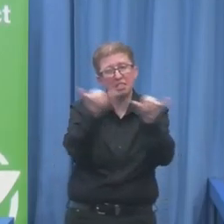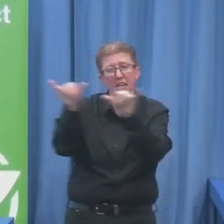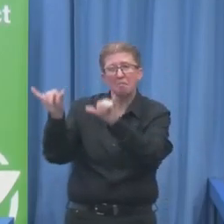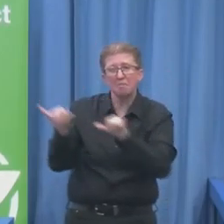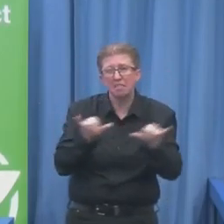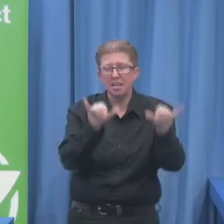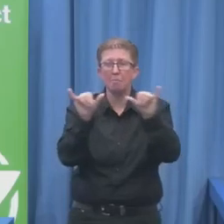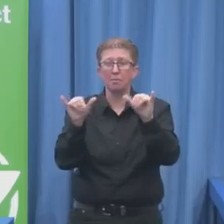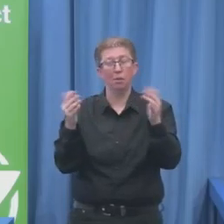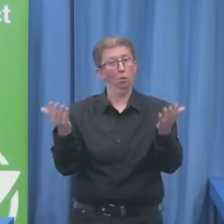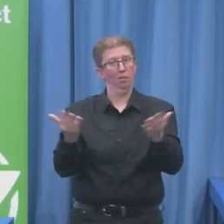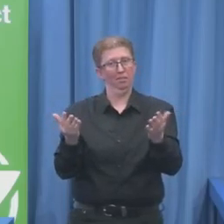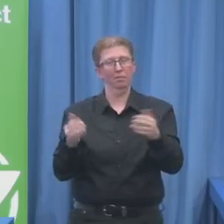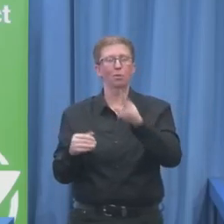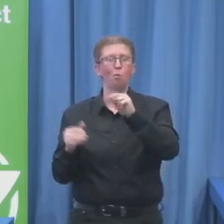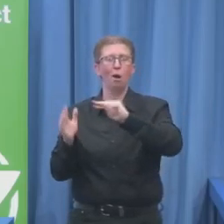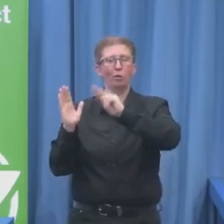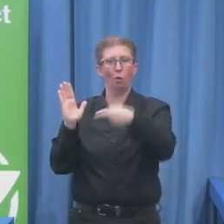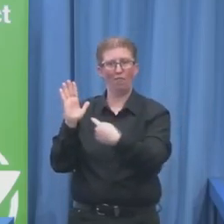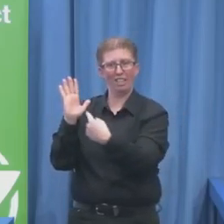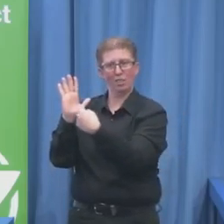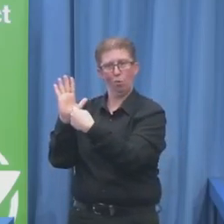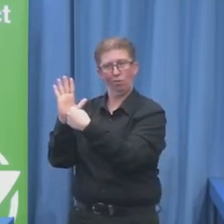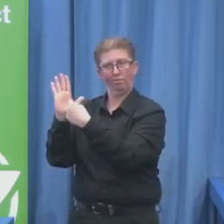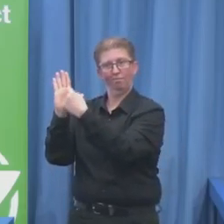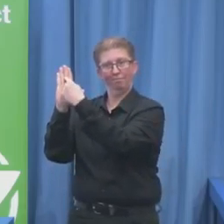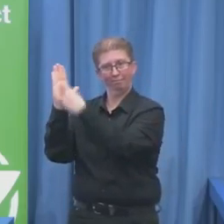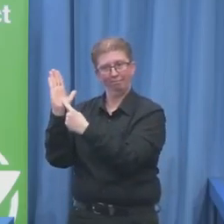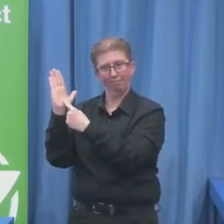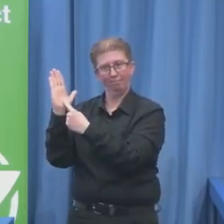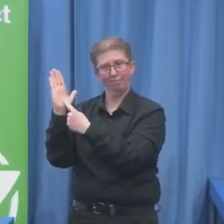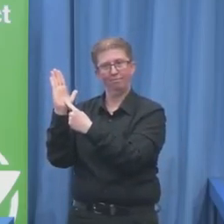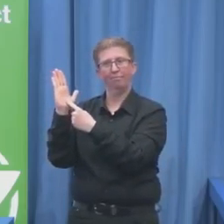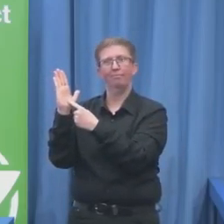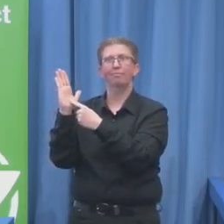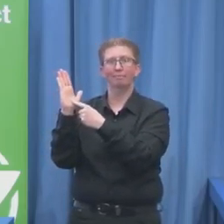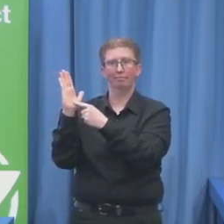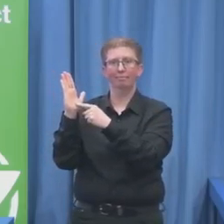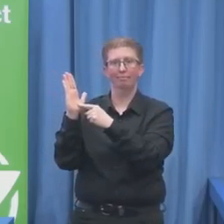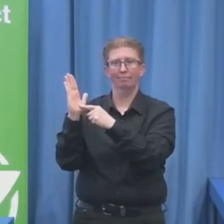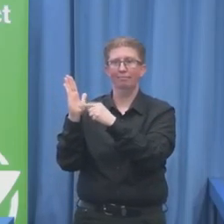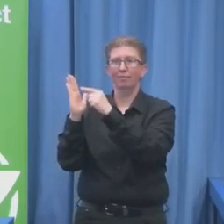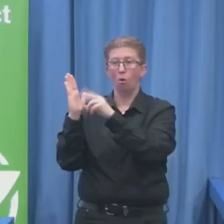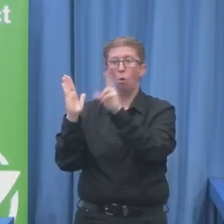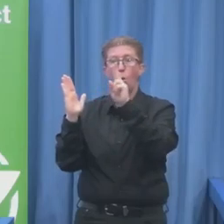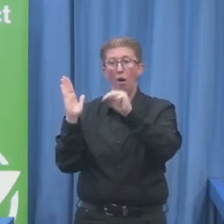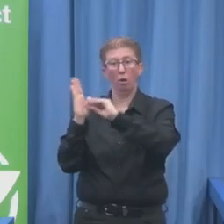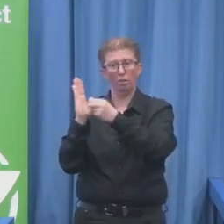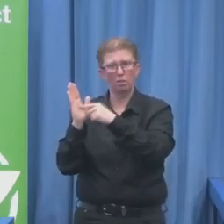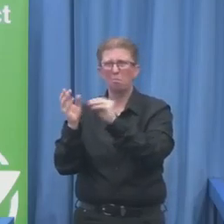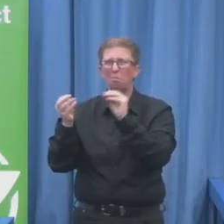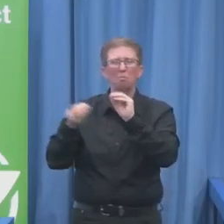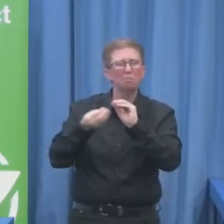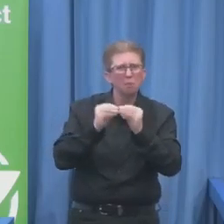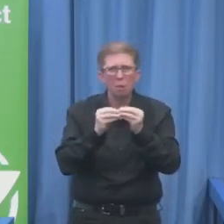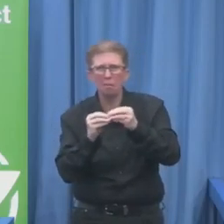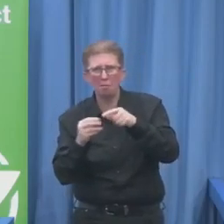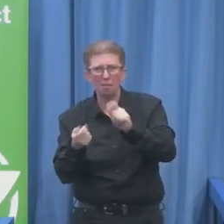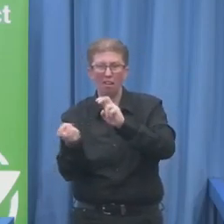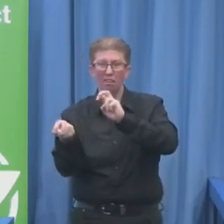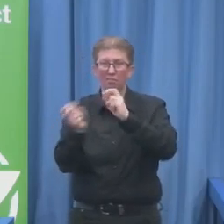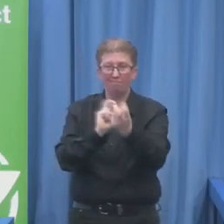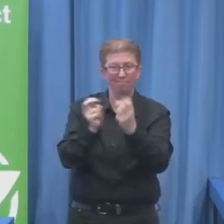closing this implementation gap, and we for ourselves, we want to like further expand the approaches